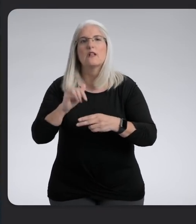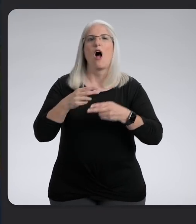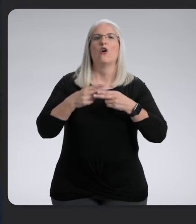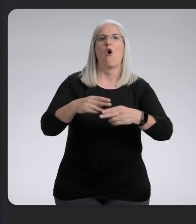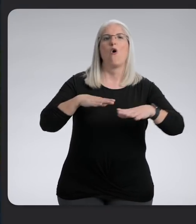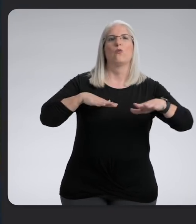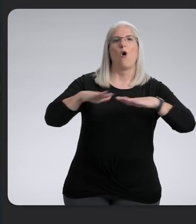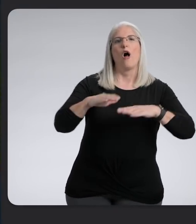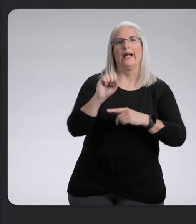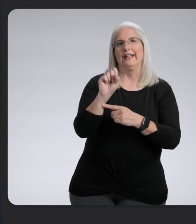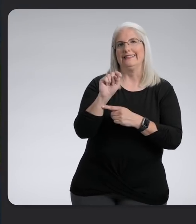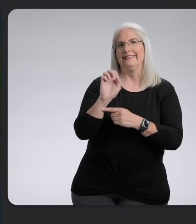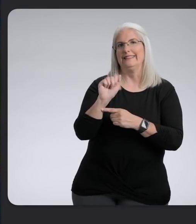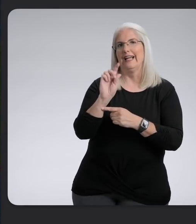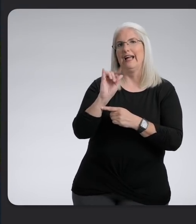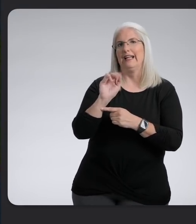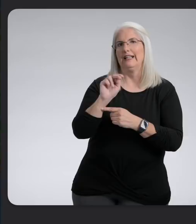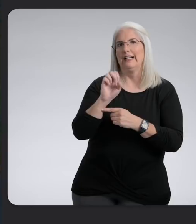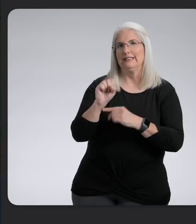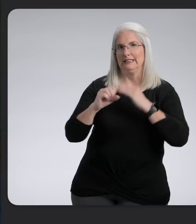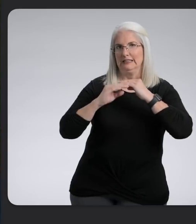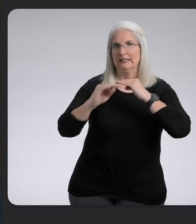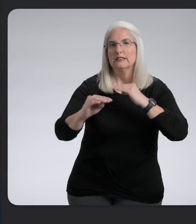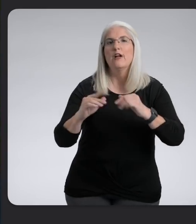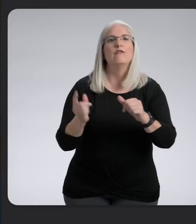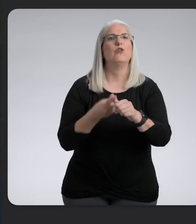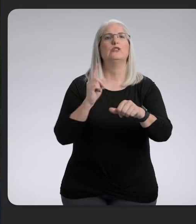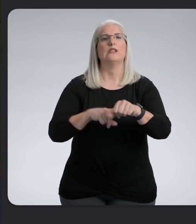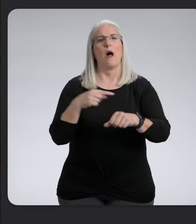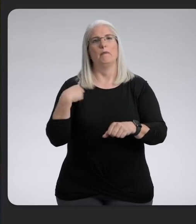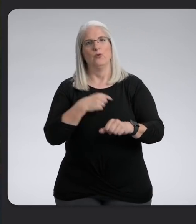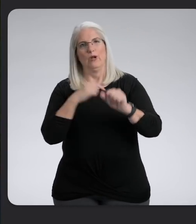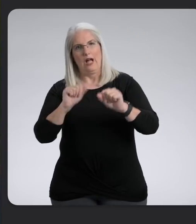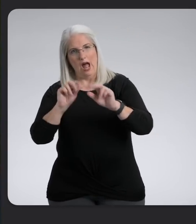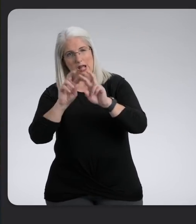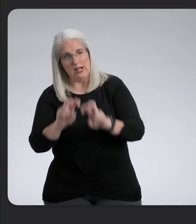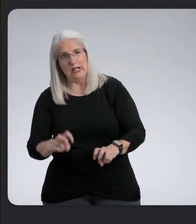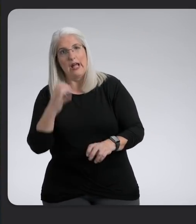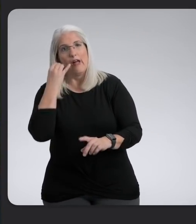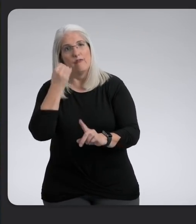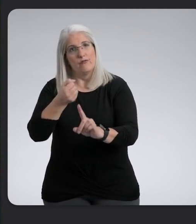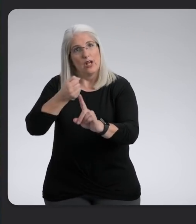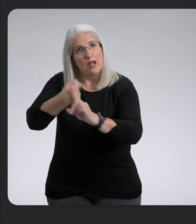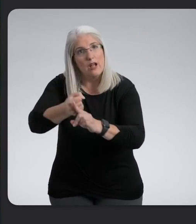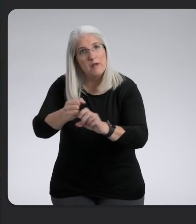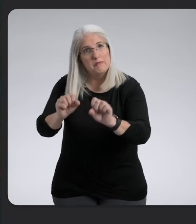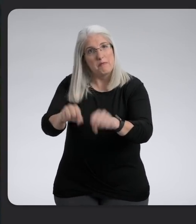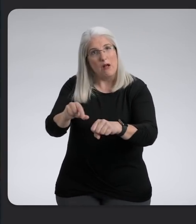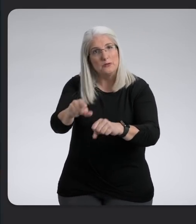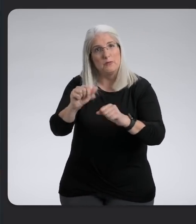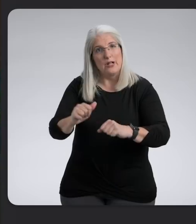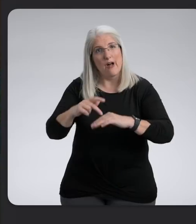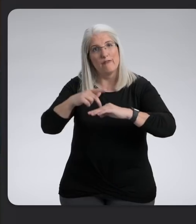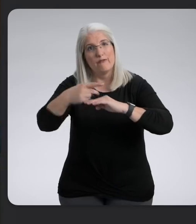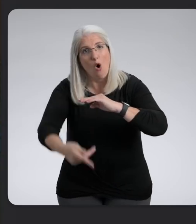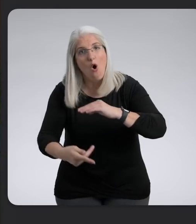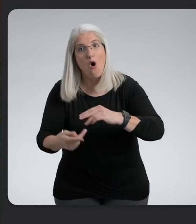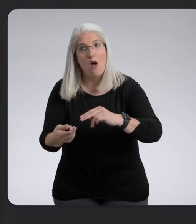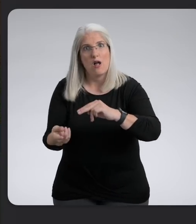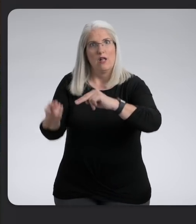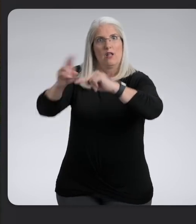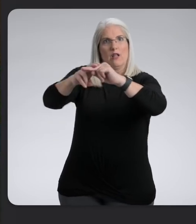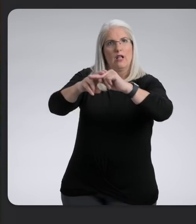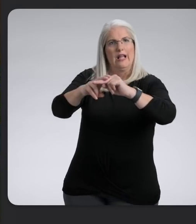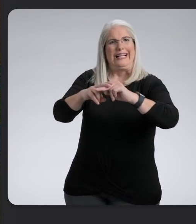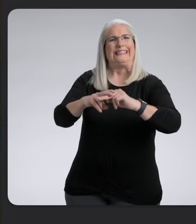first time ever, you can get insight if your fall risk increases and take action early to improve your steadiness. Let's take a